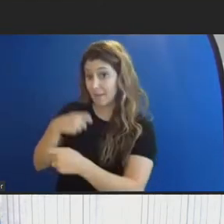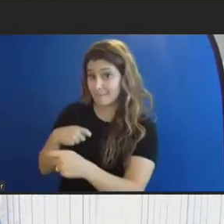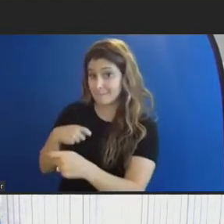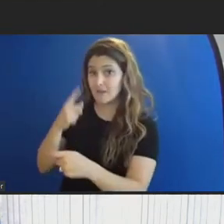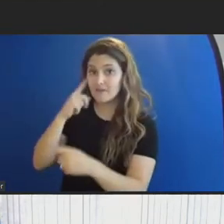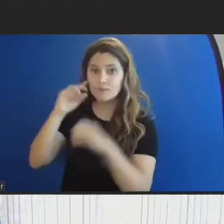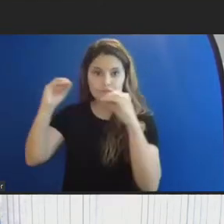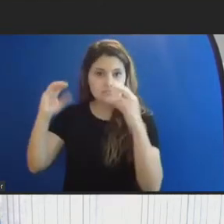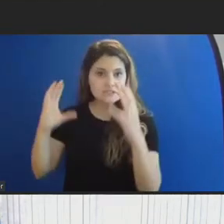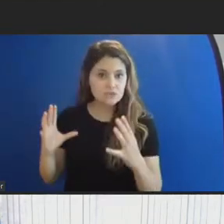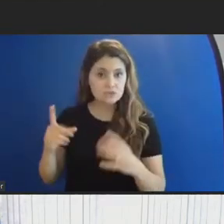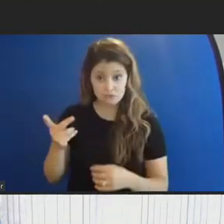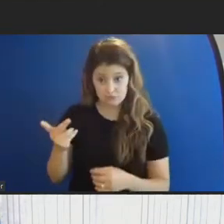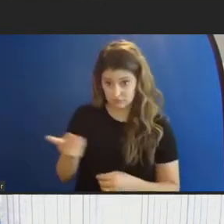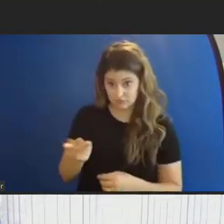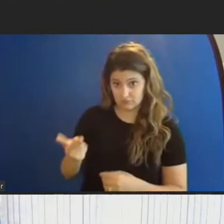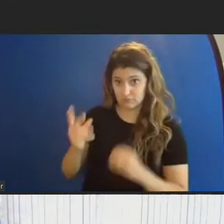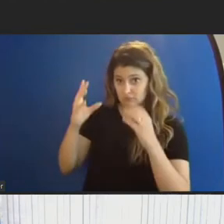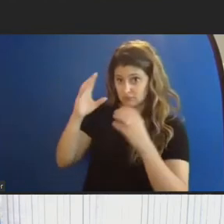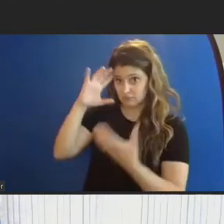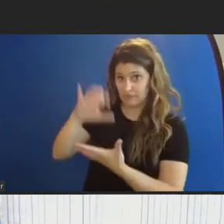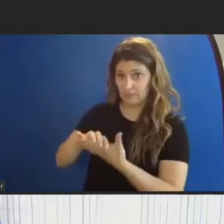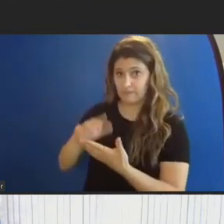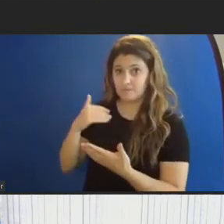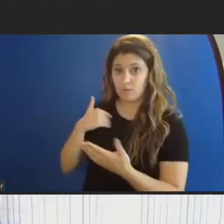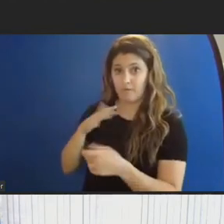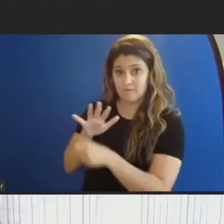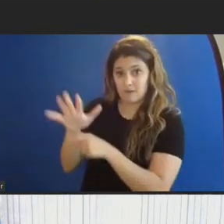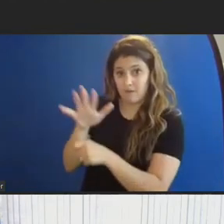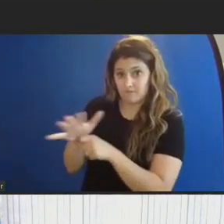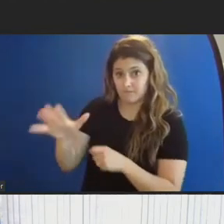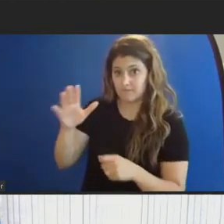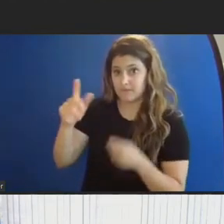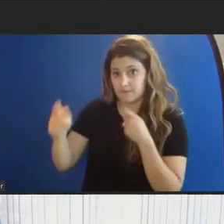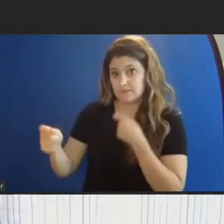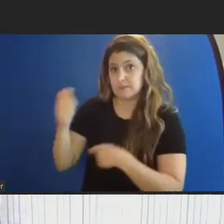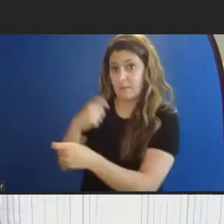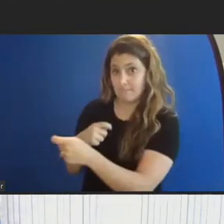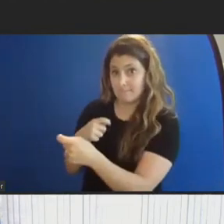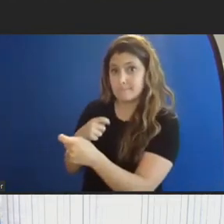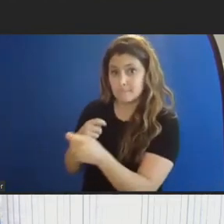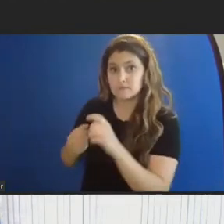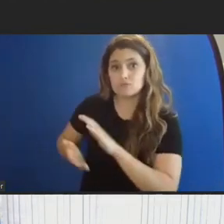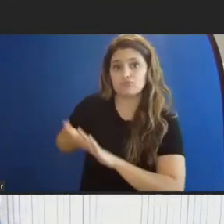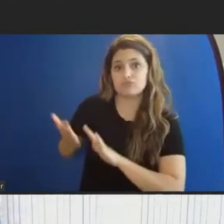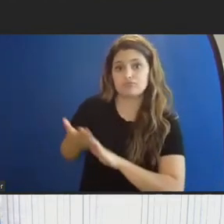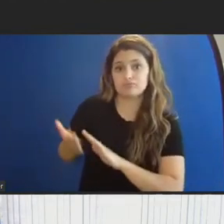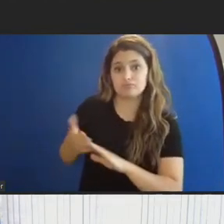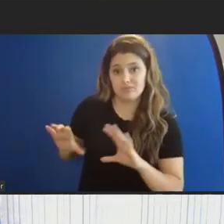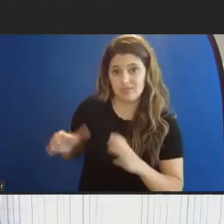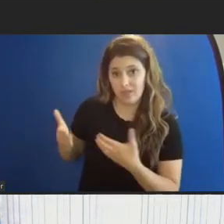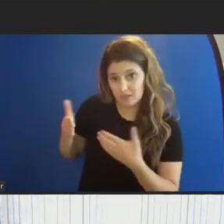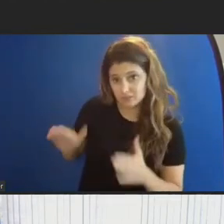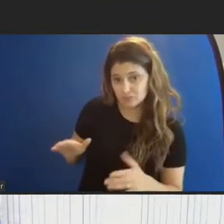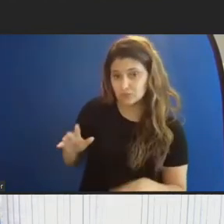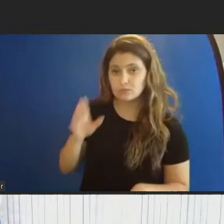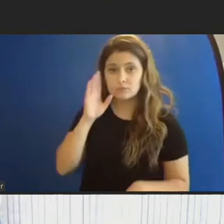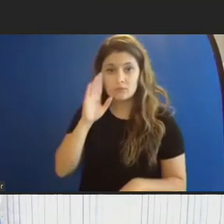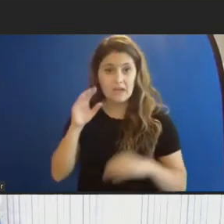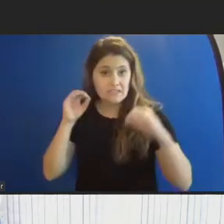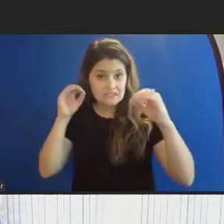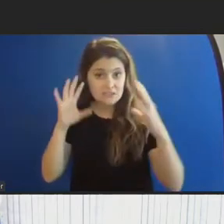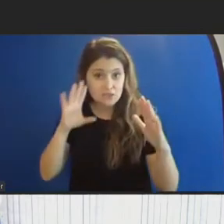do you both believe that you have enough backup staff to keep the classrooms going? Are teachers expected